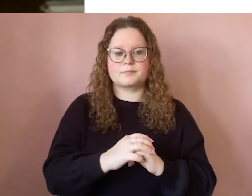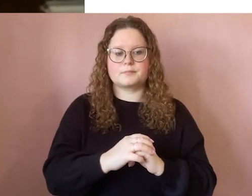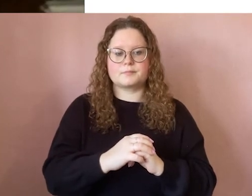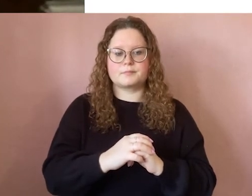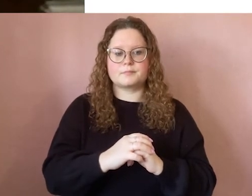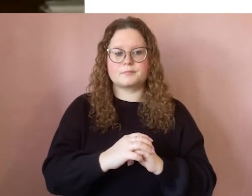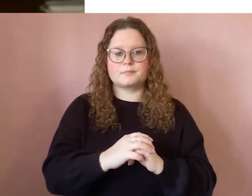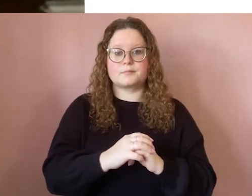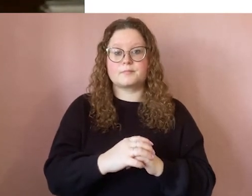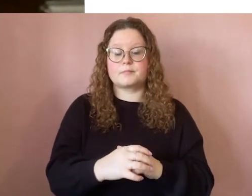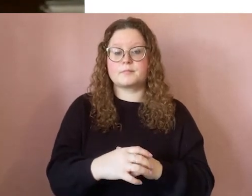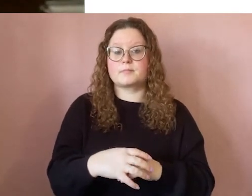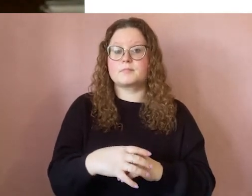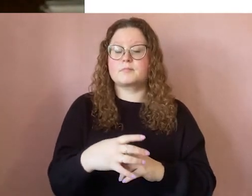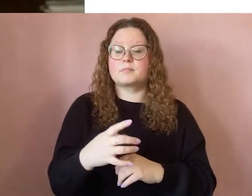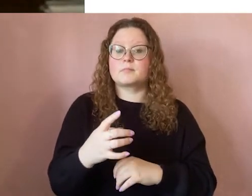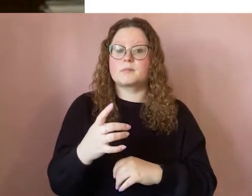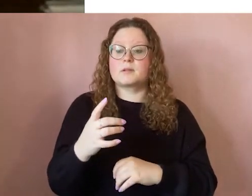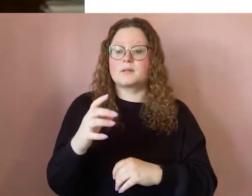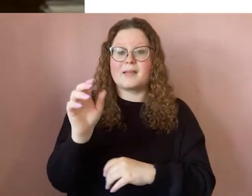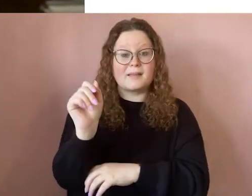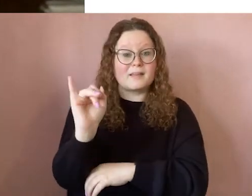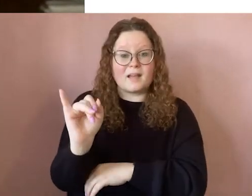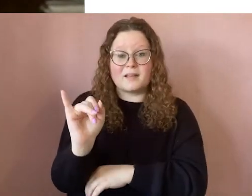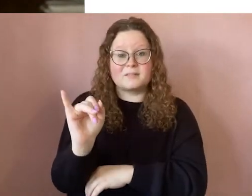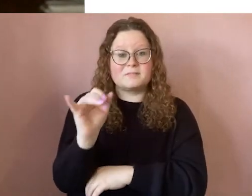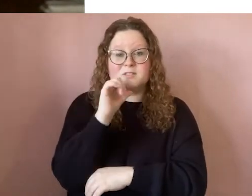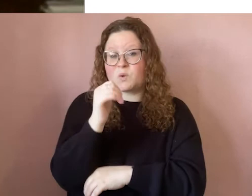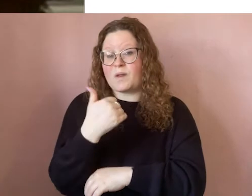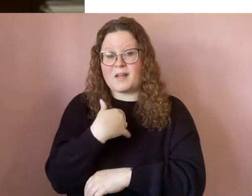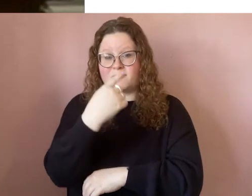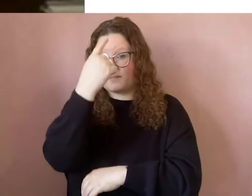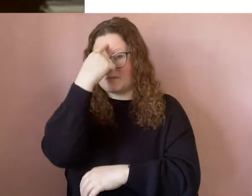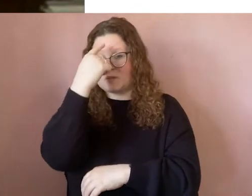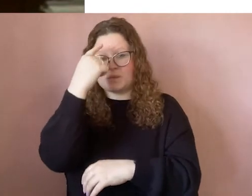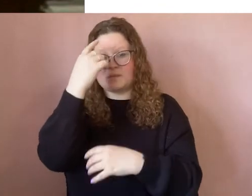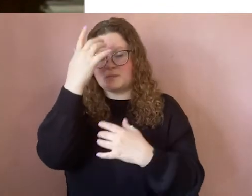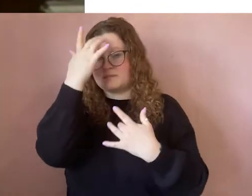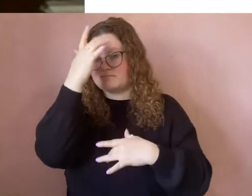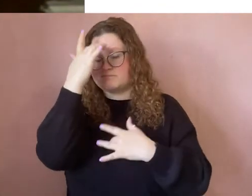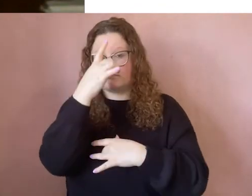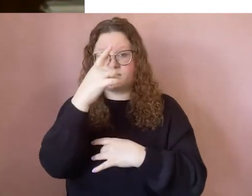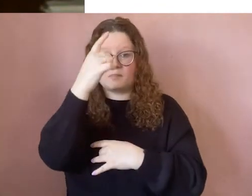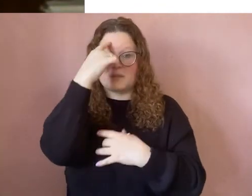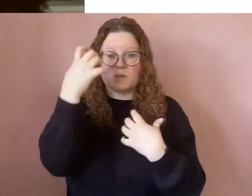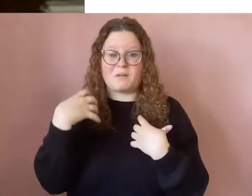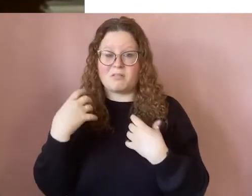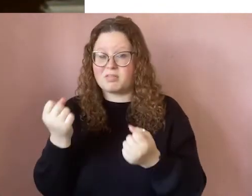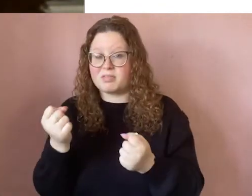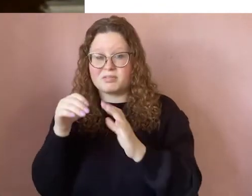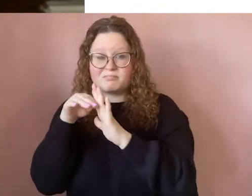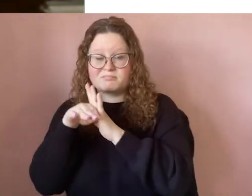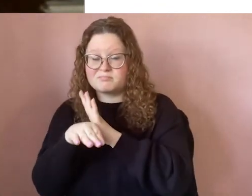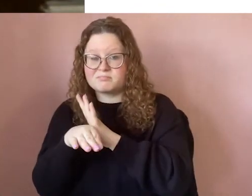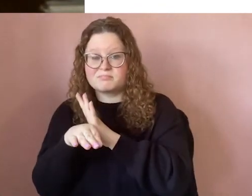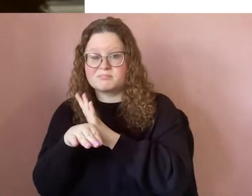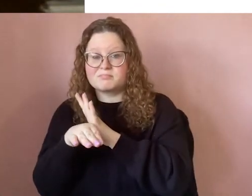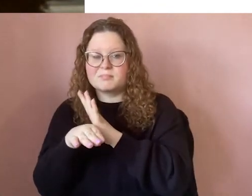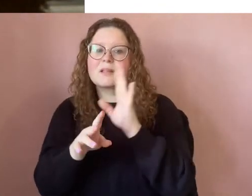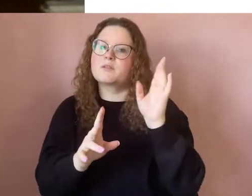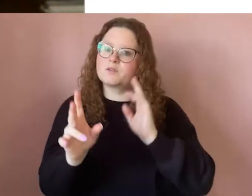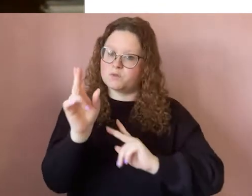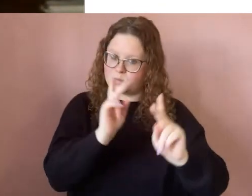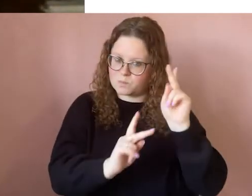ethic, if you will, or program or platform of education and learning in the days ahead as the workplaces